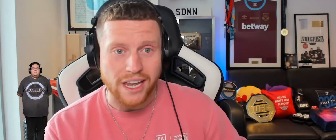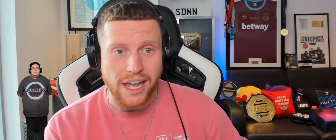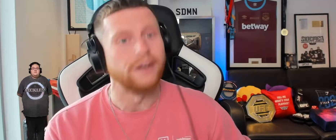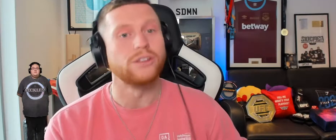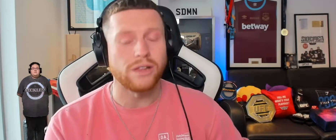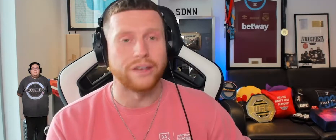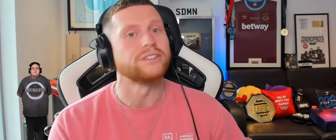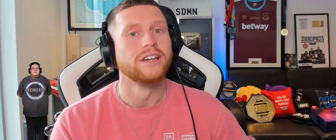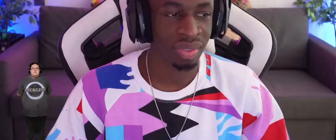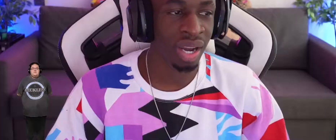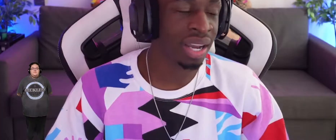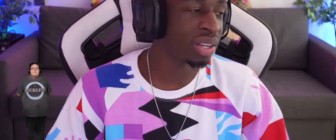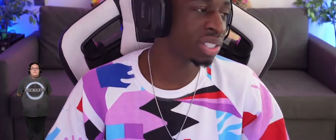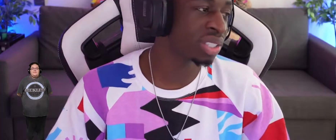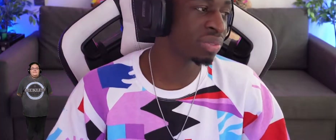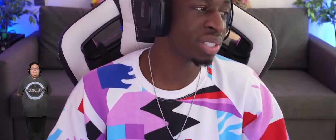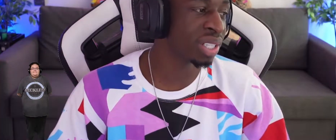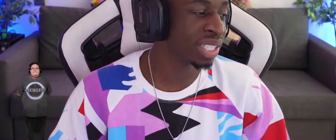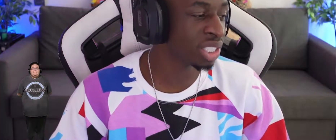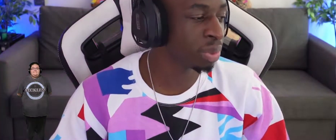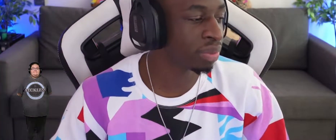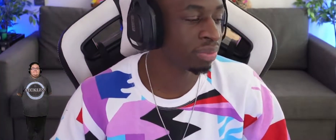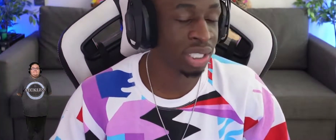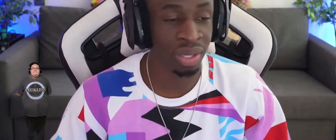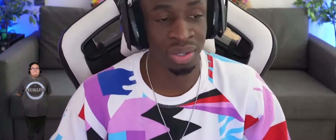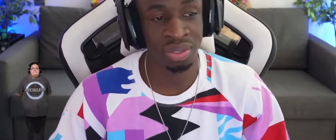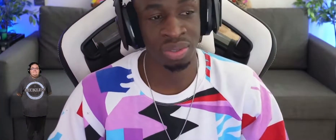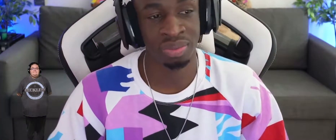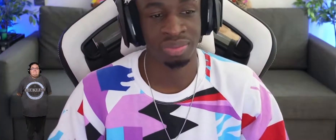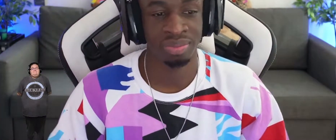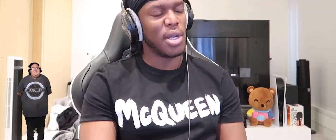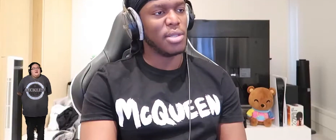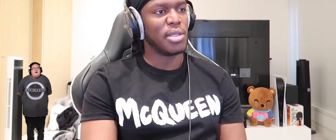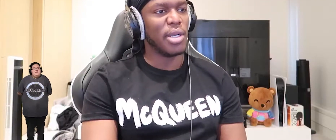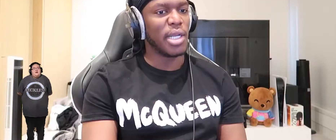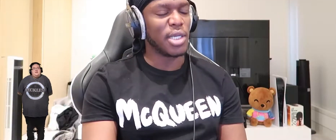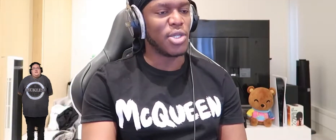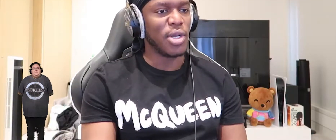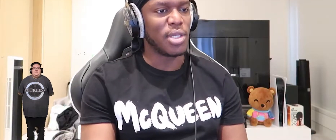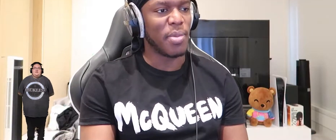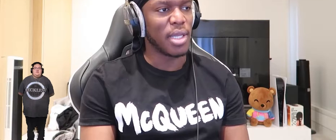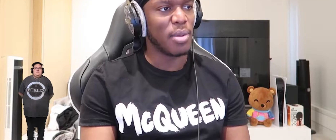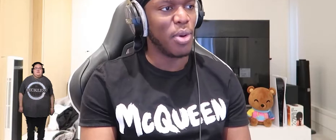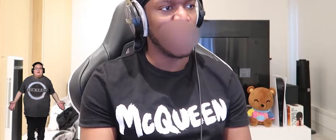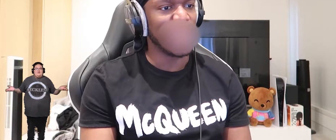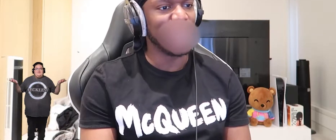it's going to stay here. Do this. I heard it's just to visualize the spin. That's what I got.